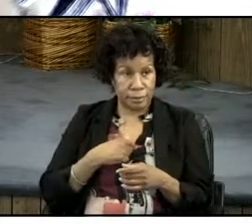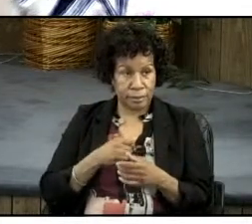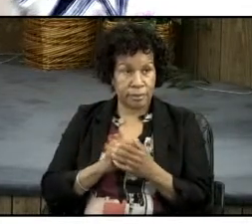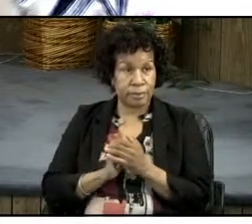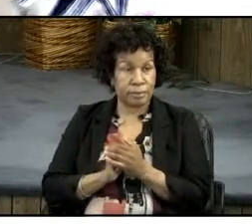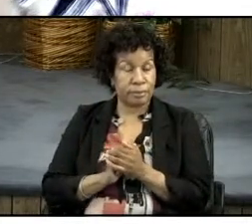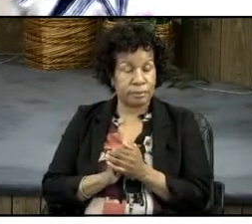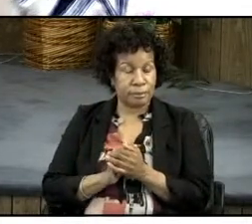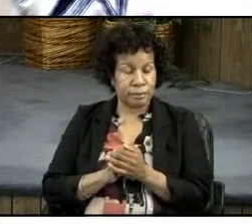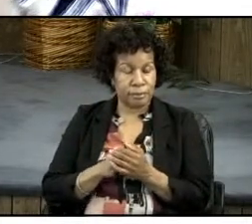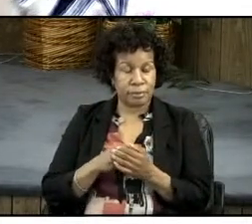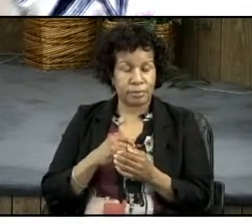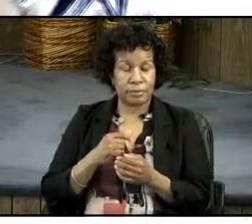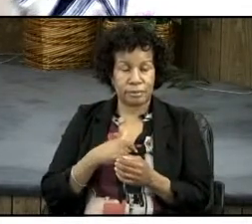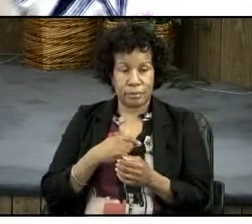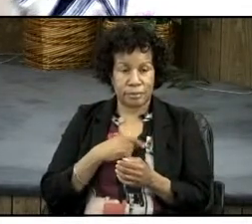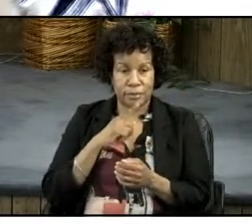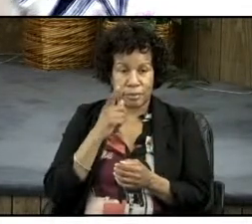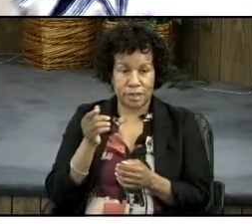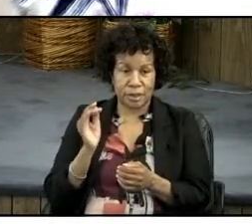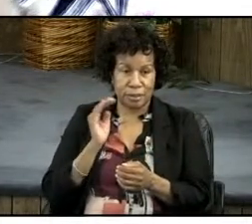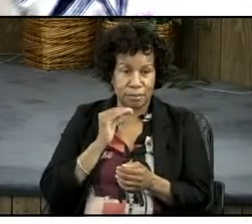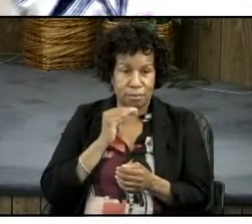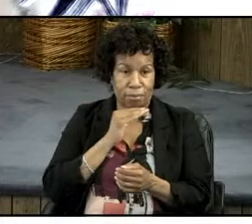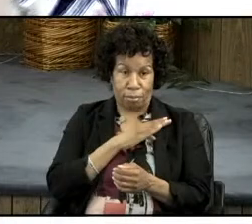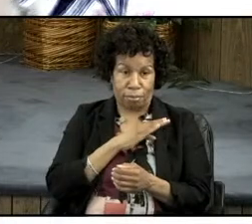Because I've been lying this whole time.